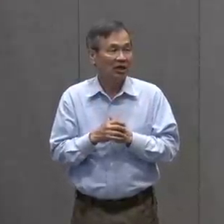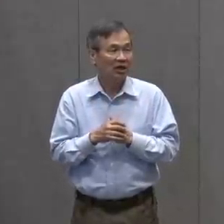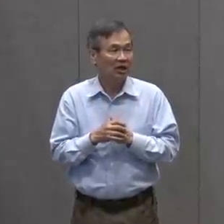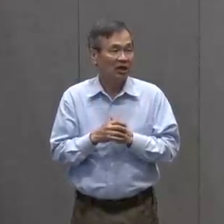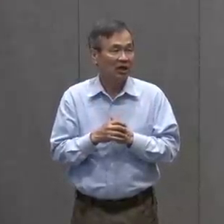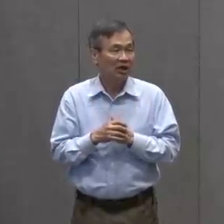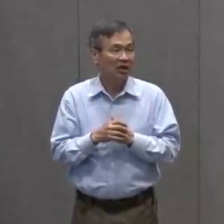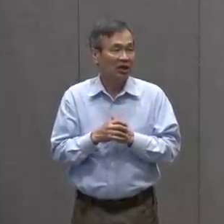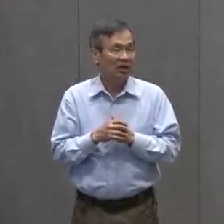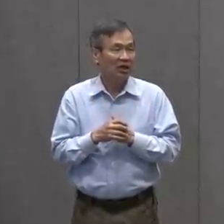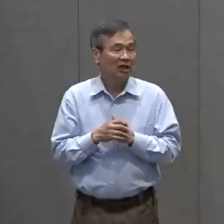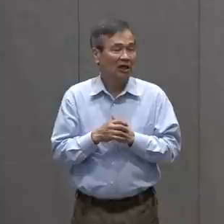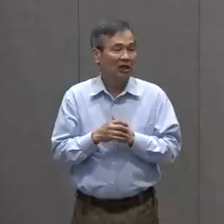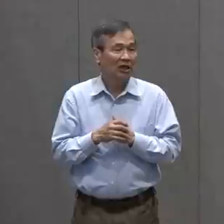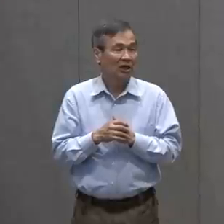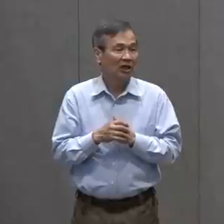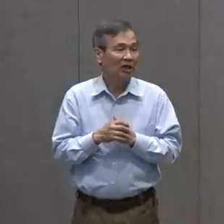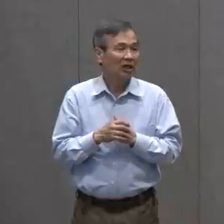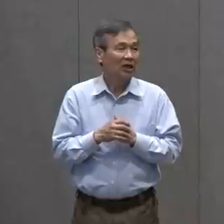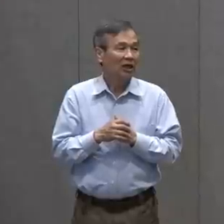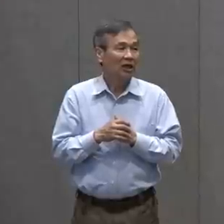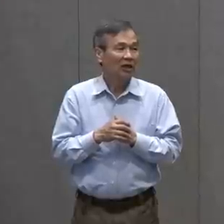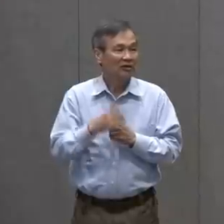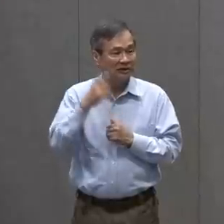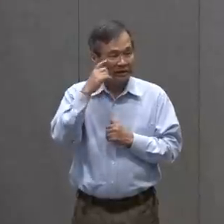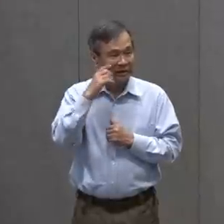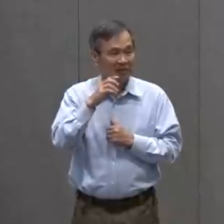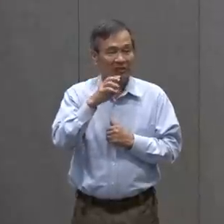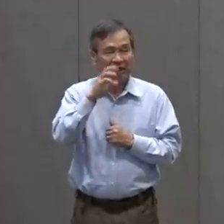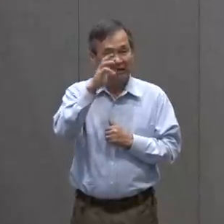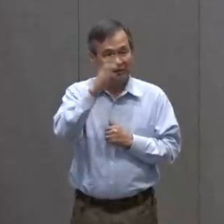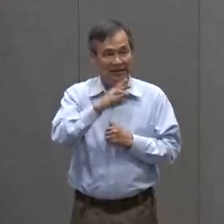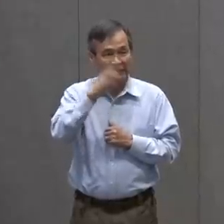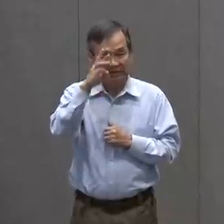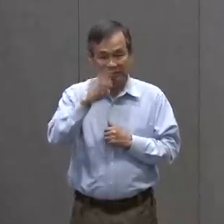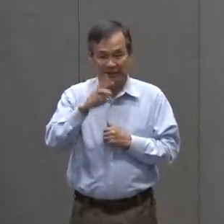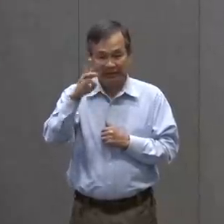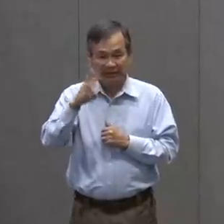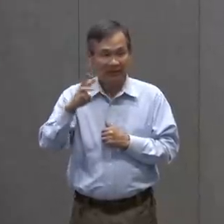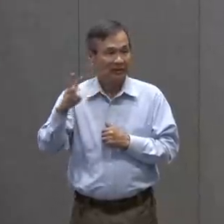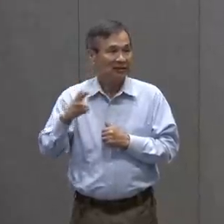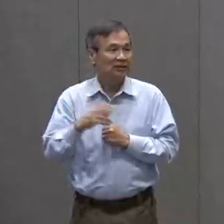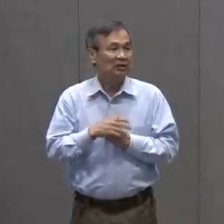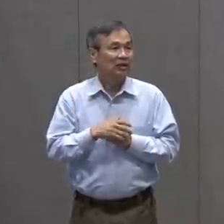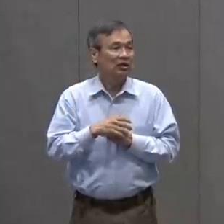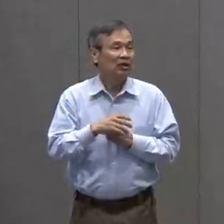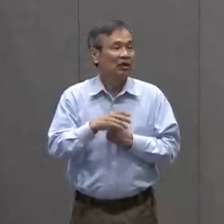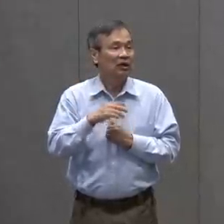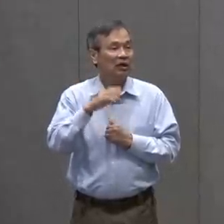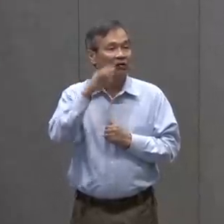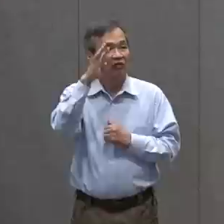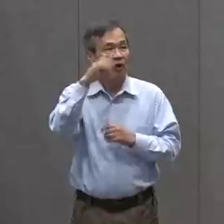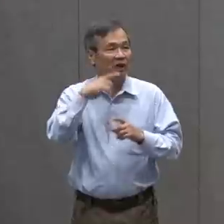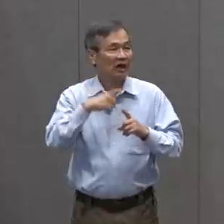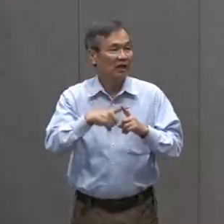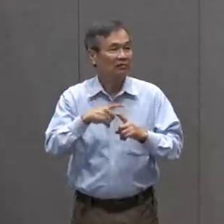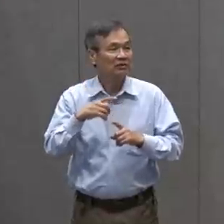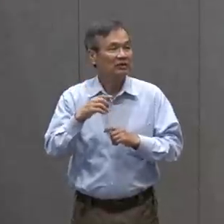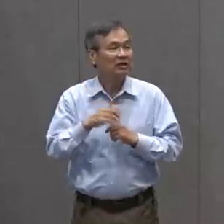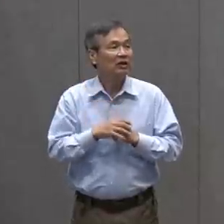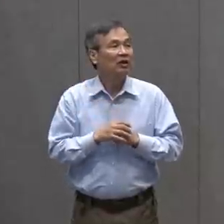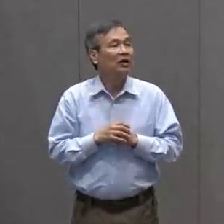I was thinking of 6 rows of 4 and knowing that there'd be 4 6 times. Okay. So I